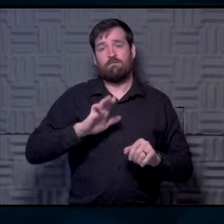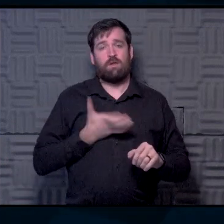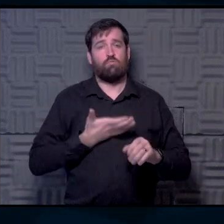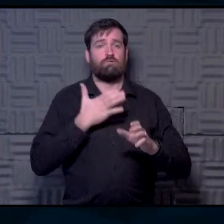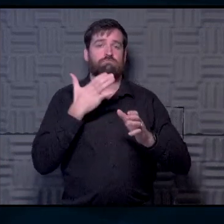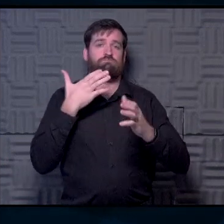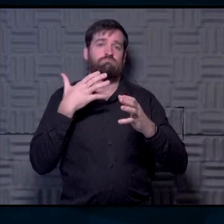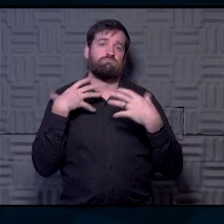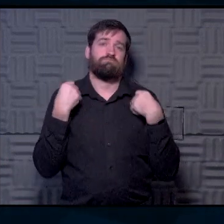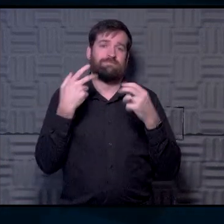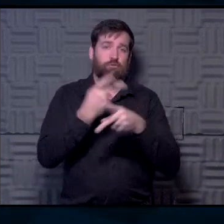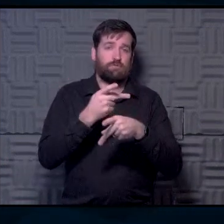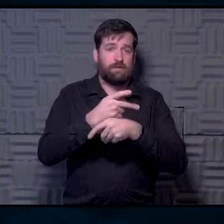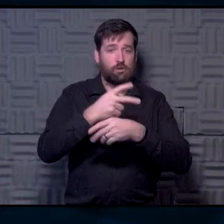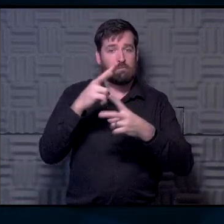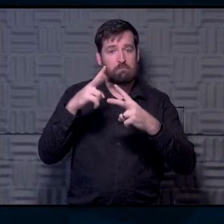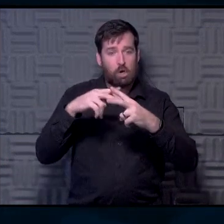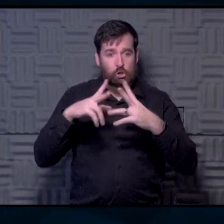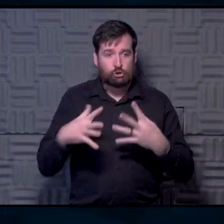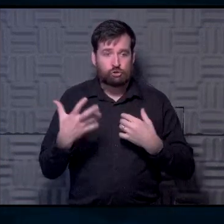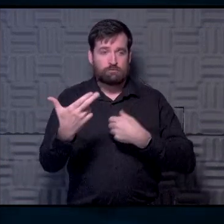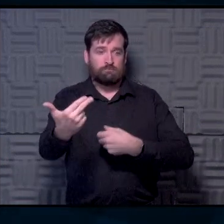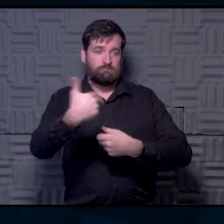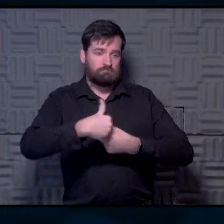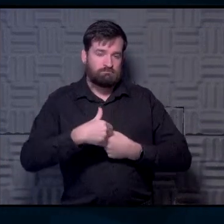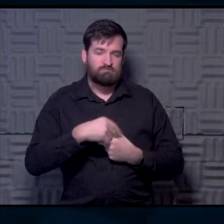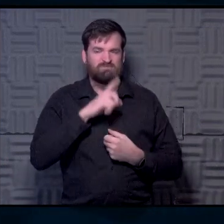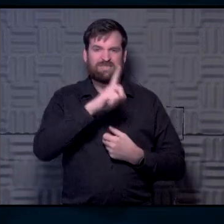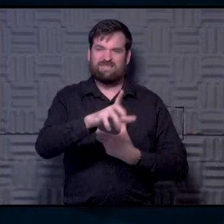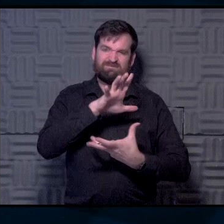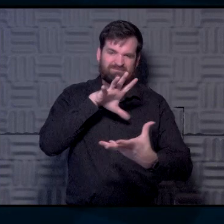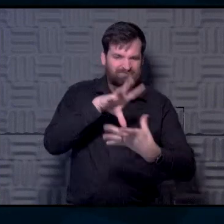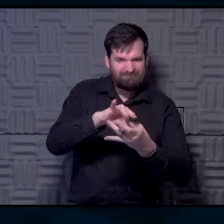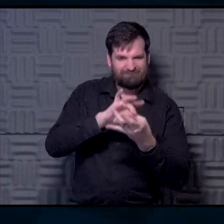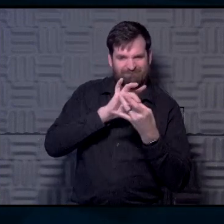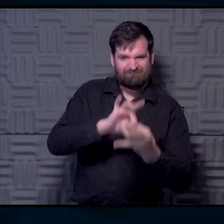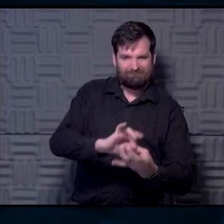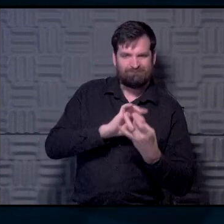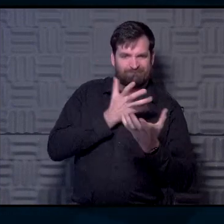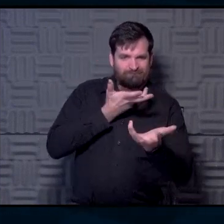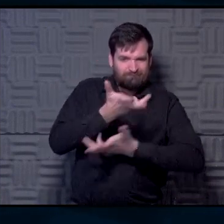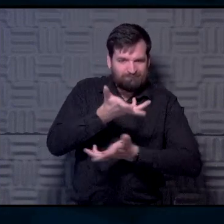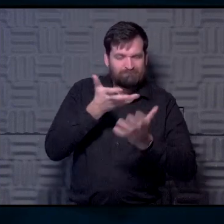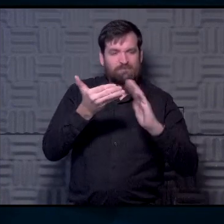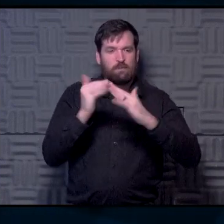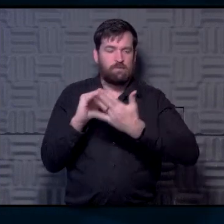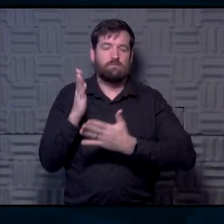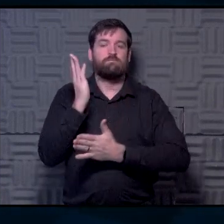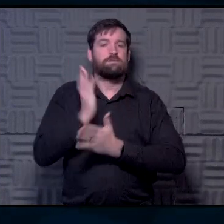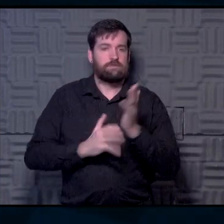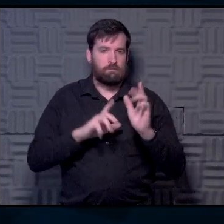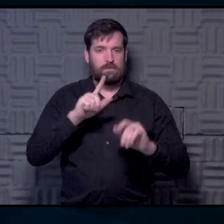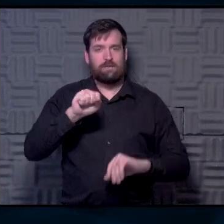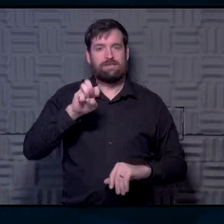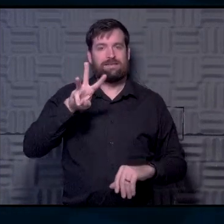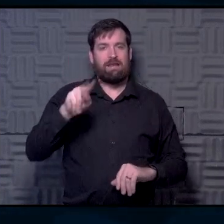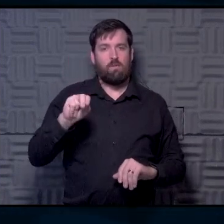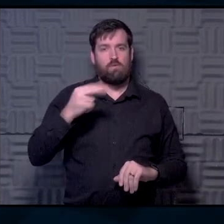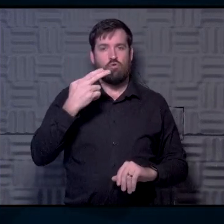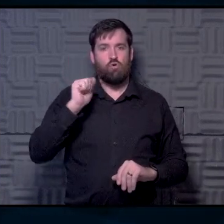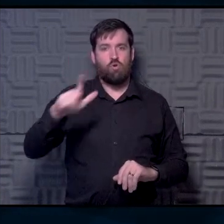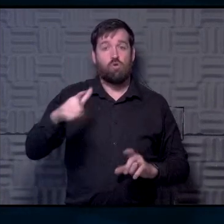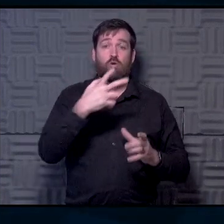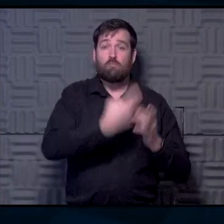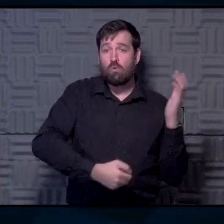healthcare partners to join us and really engaging the community. We will be doing some town halls, both for the